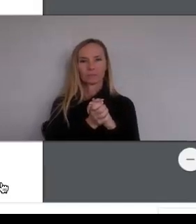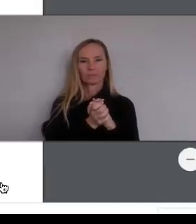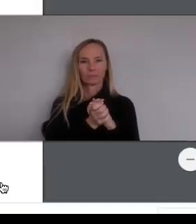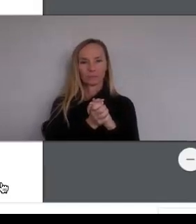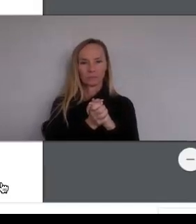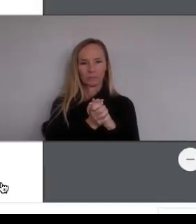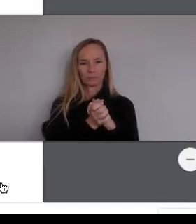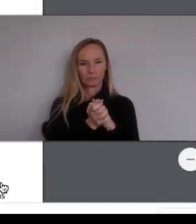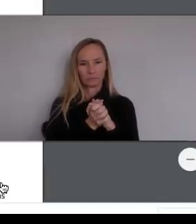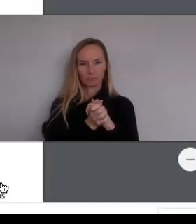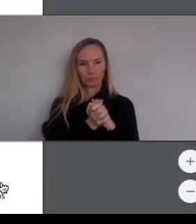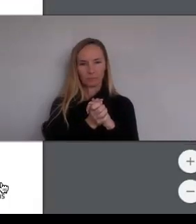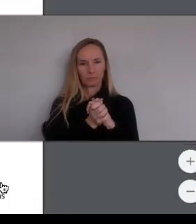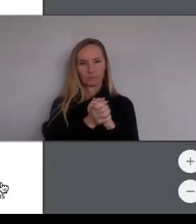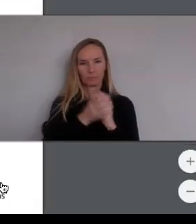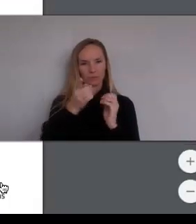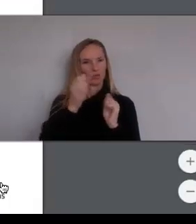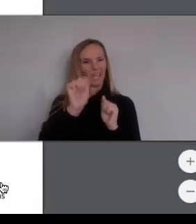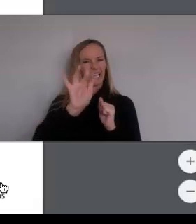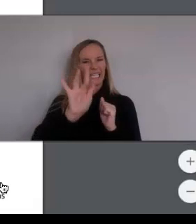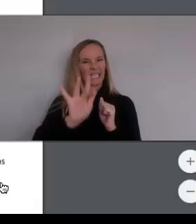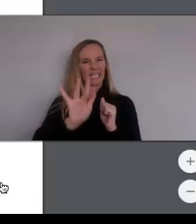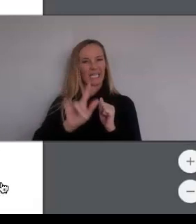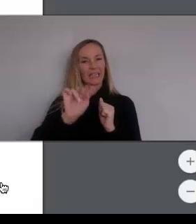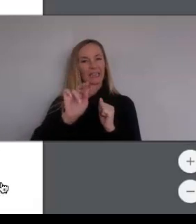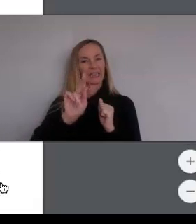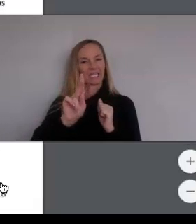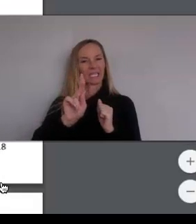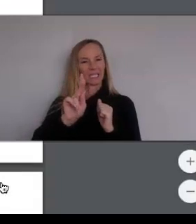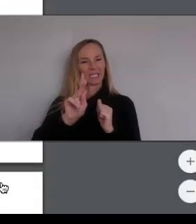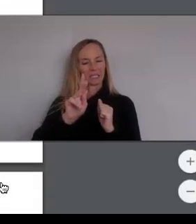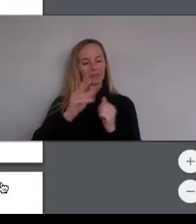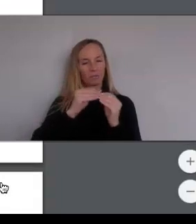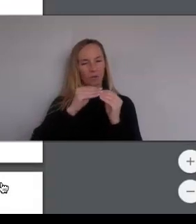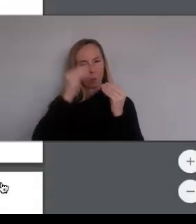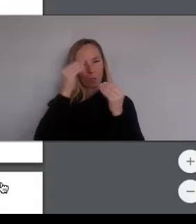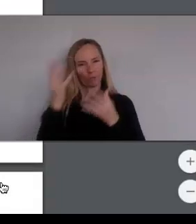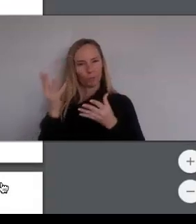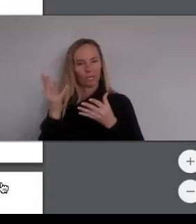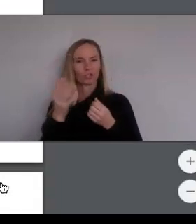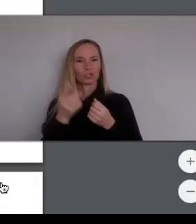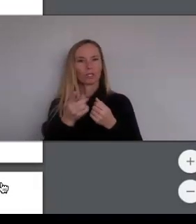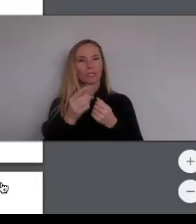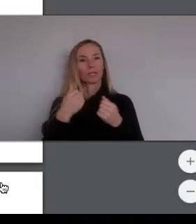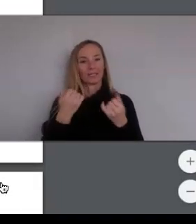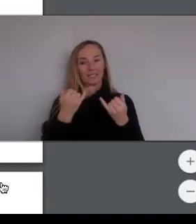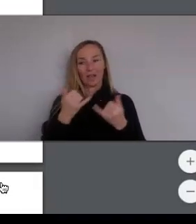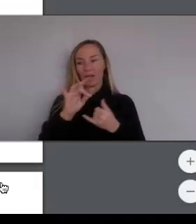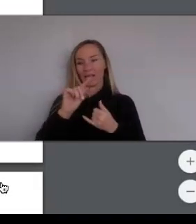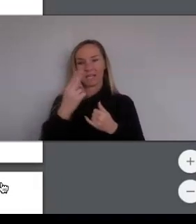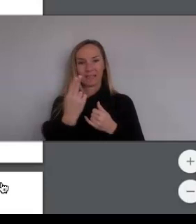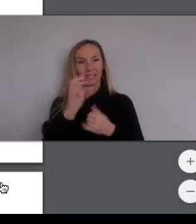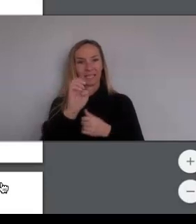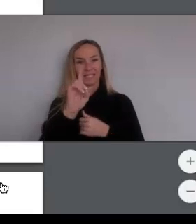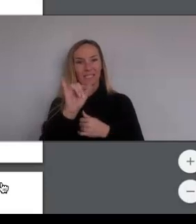The MLA style guide, here you can click on these links and jump around. Again, we're in the 8th edition, so